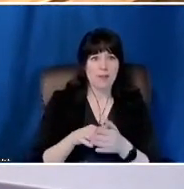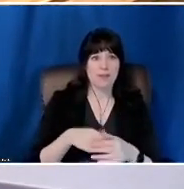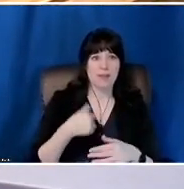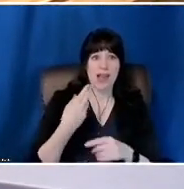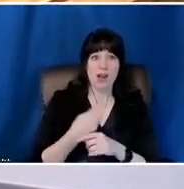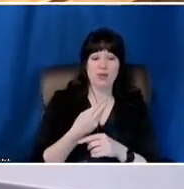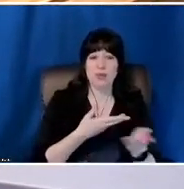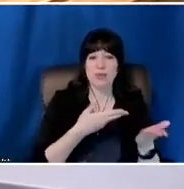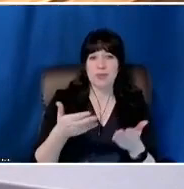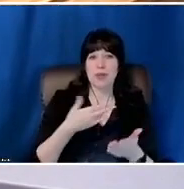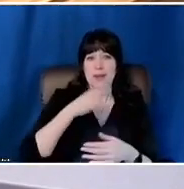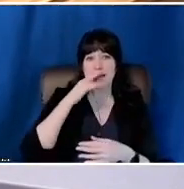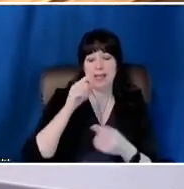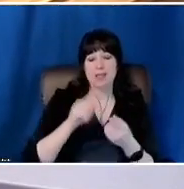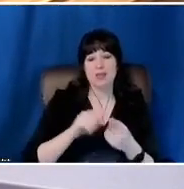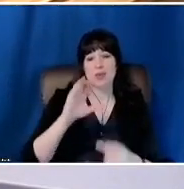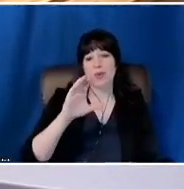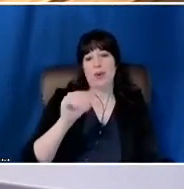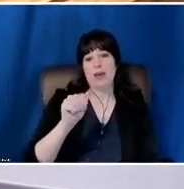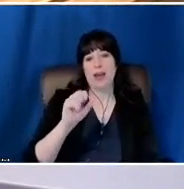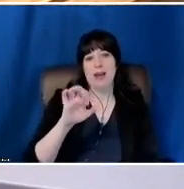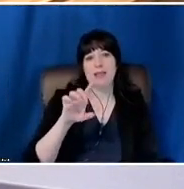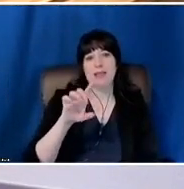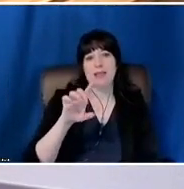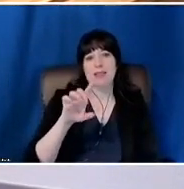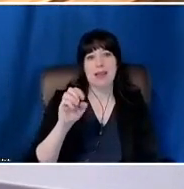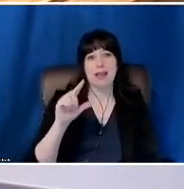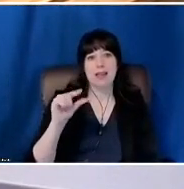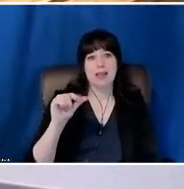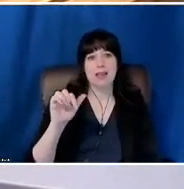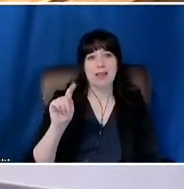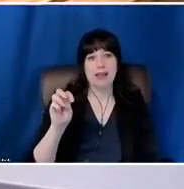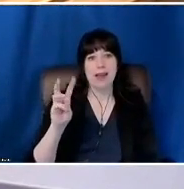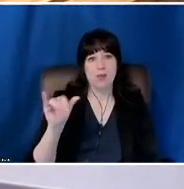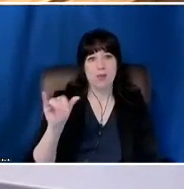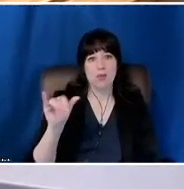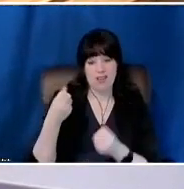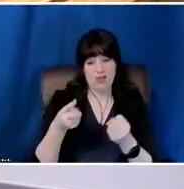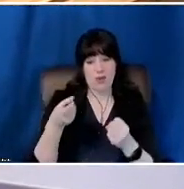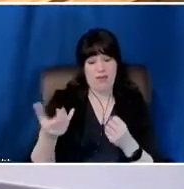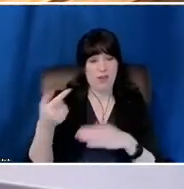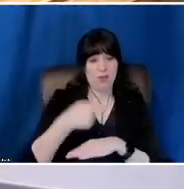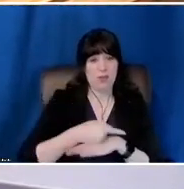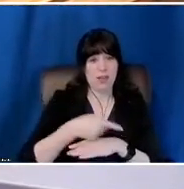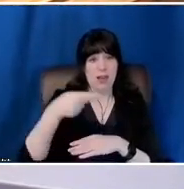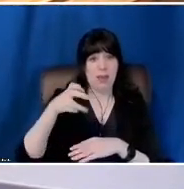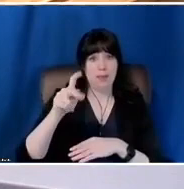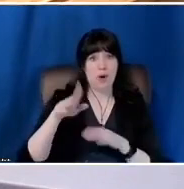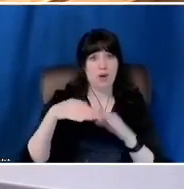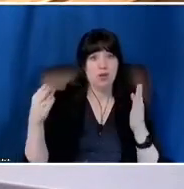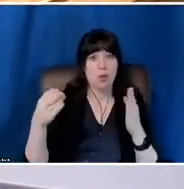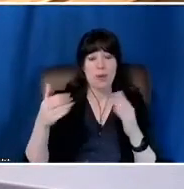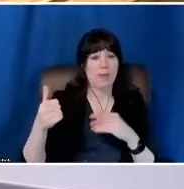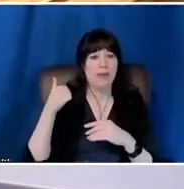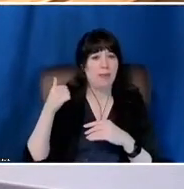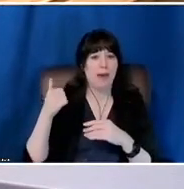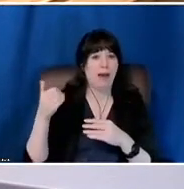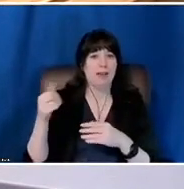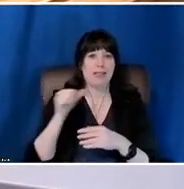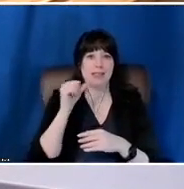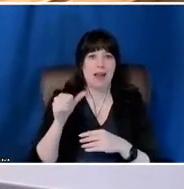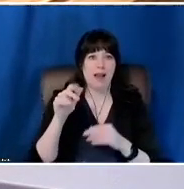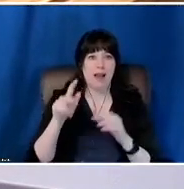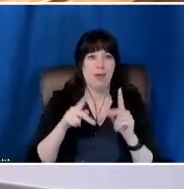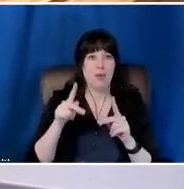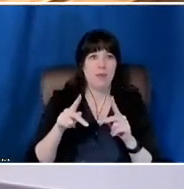kids to Cascade Gateway, and I drove there today. The park is open, but the back half is not. And there were folks walking to